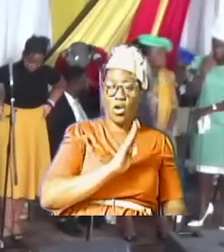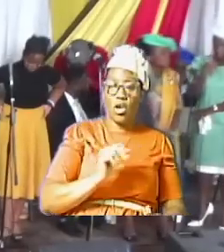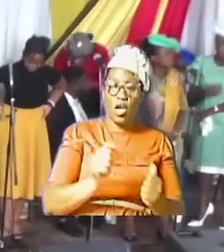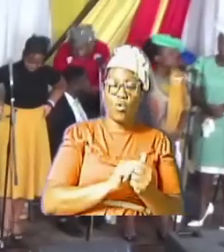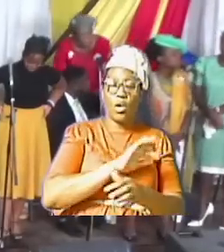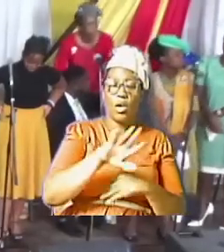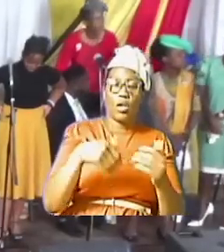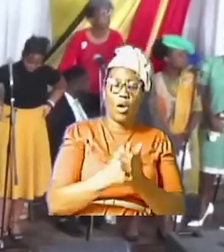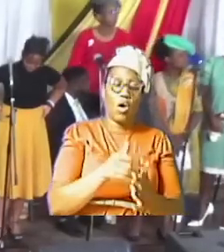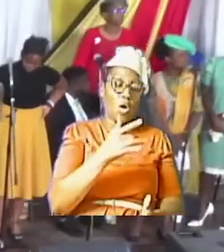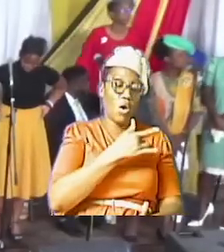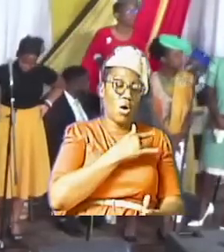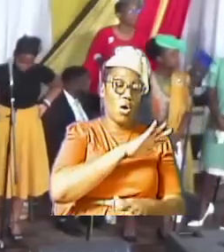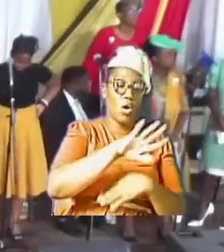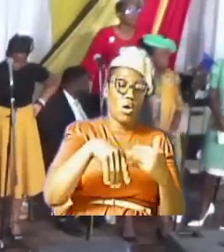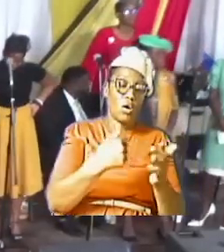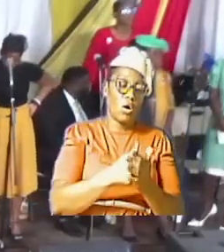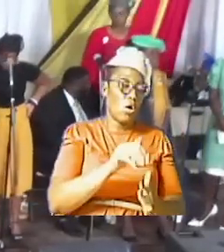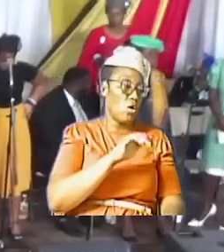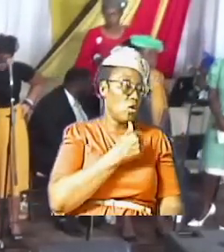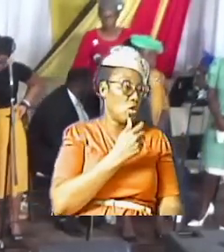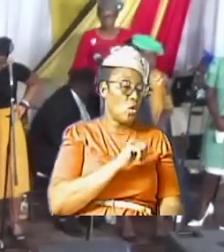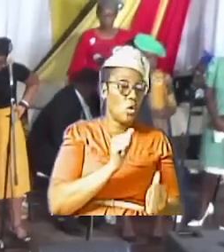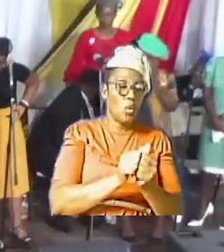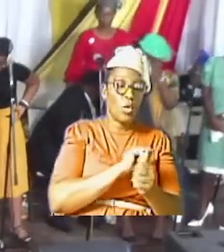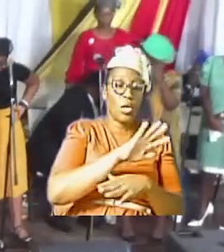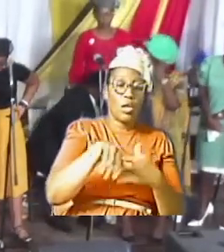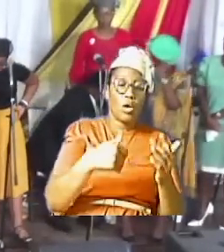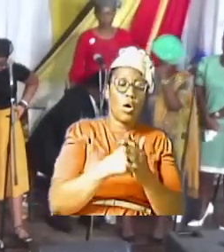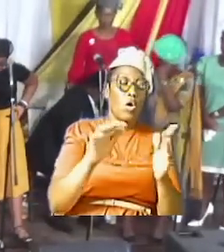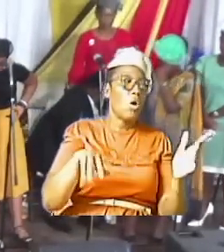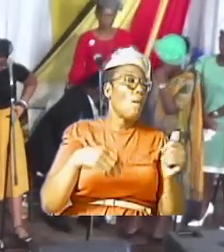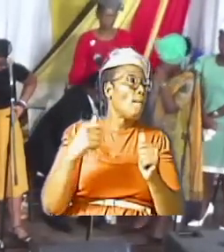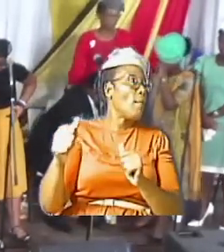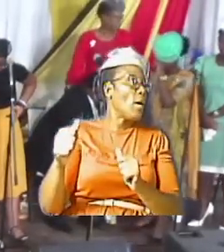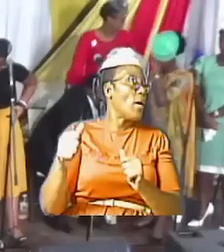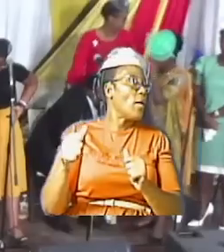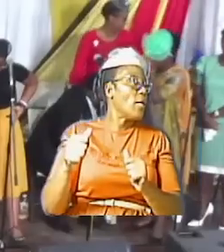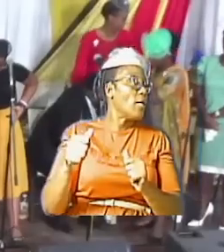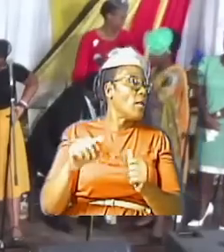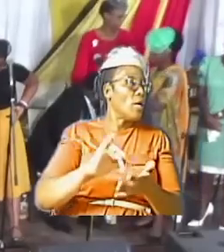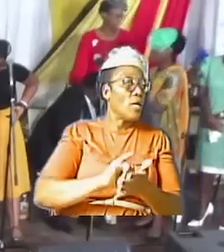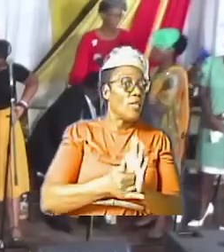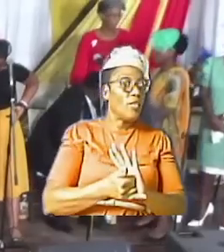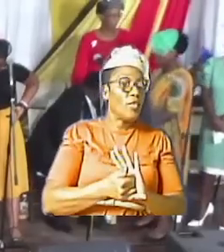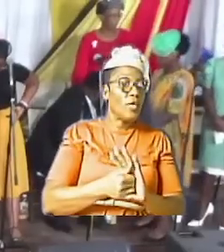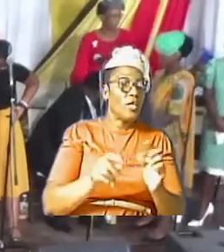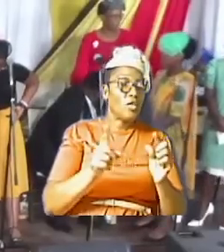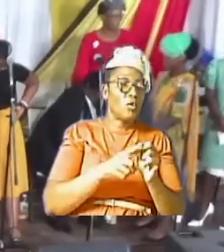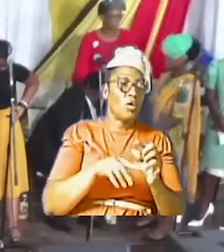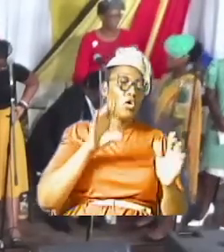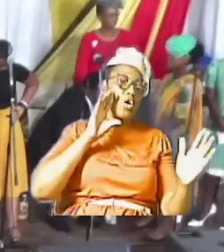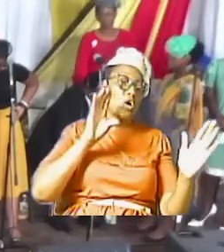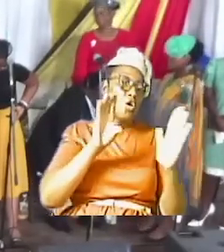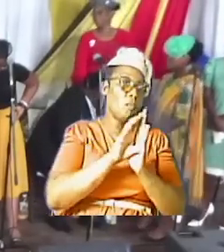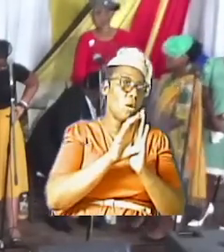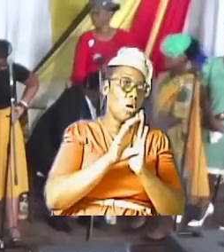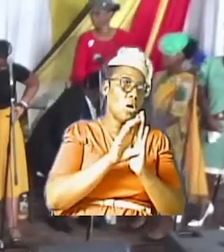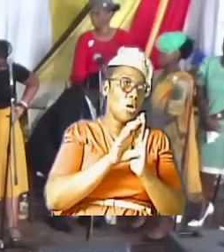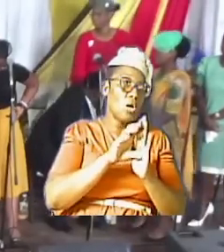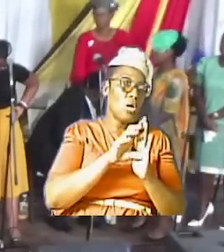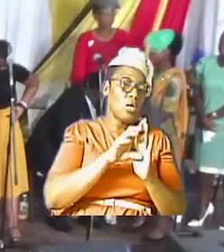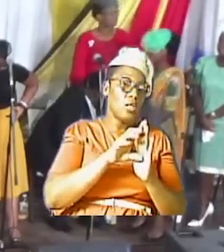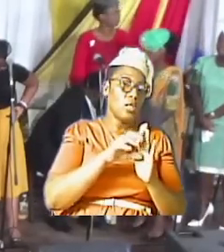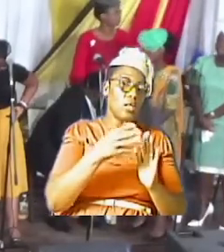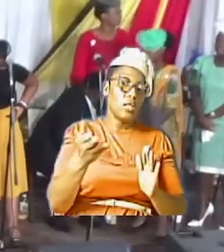thine heart, and with all thy soul, and with all thy might. And these words which I command